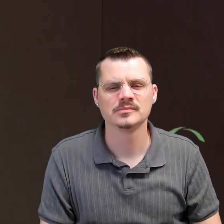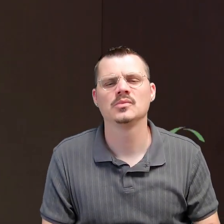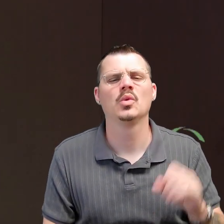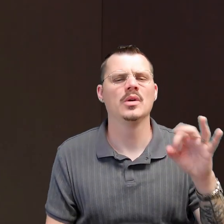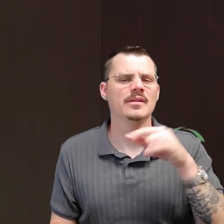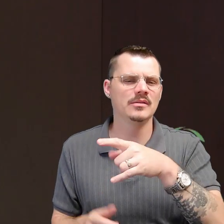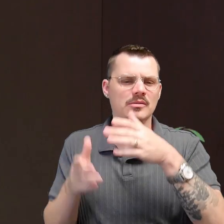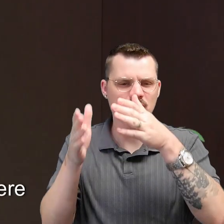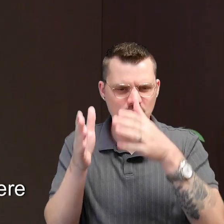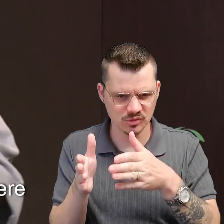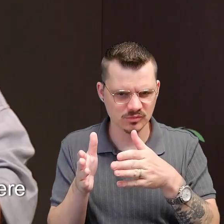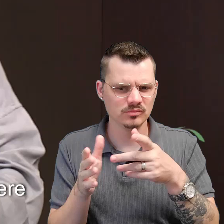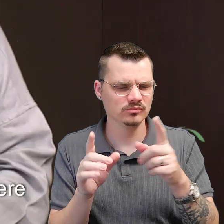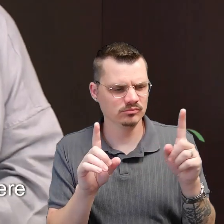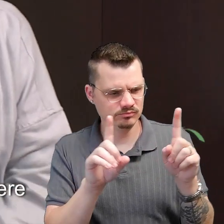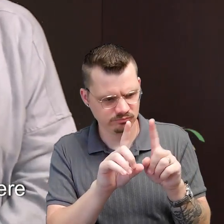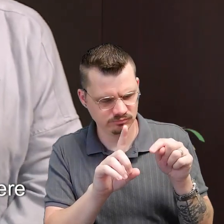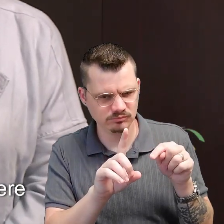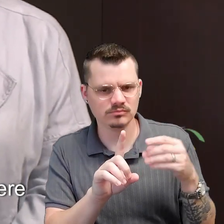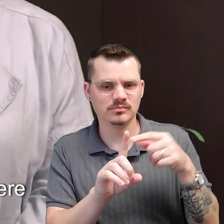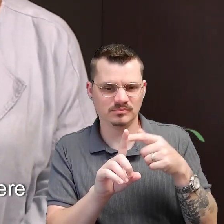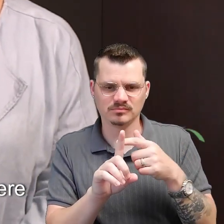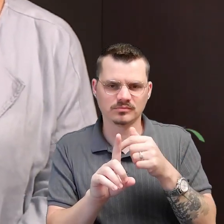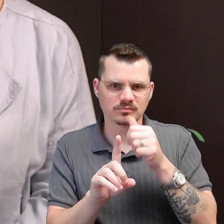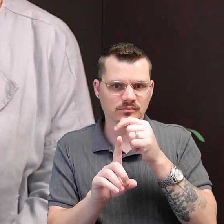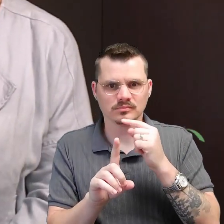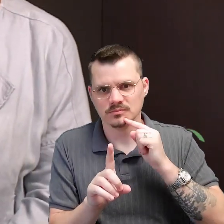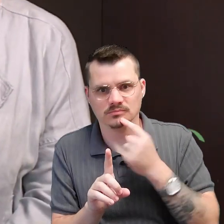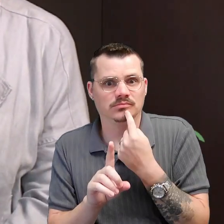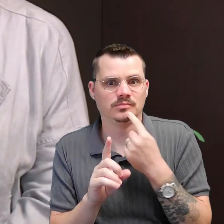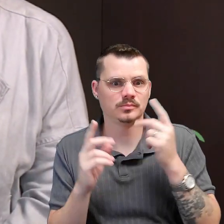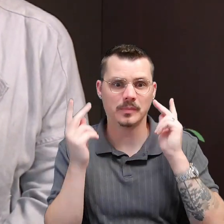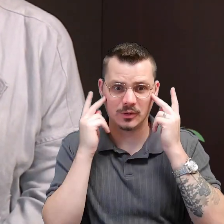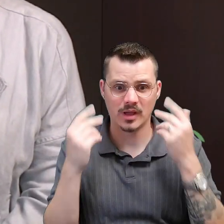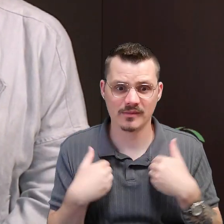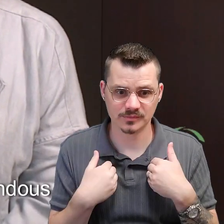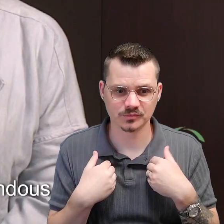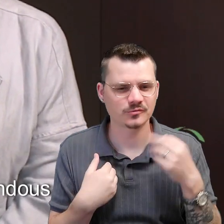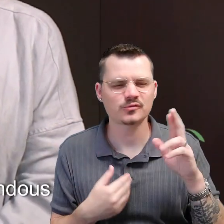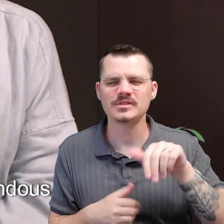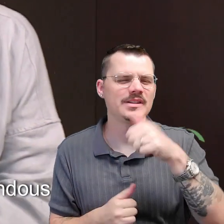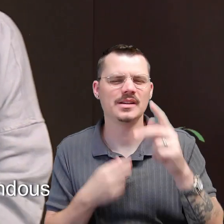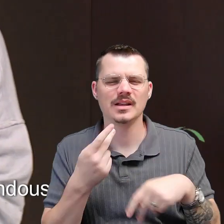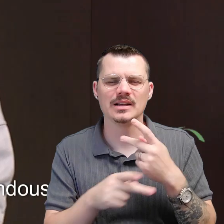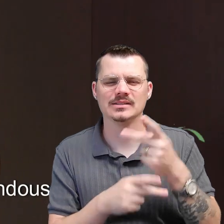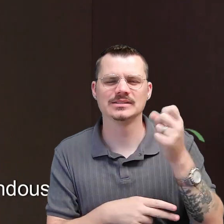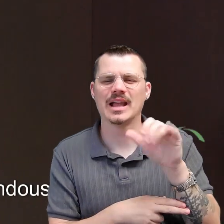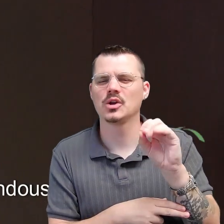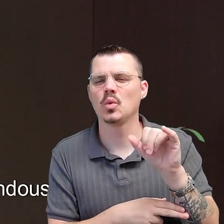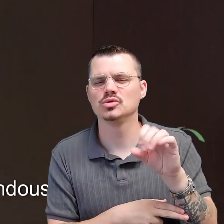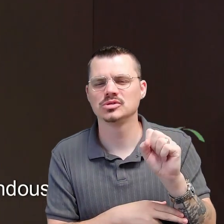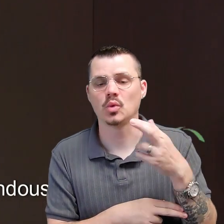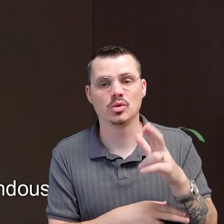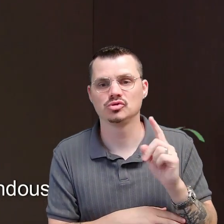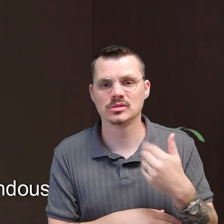So if a person's in your presence and they have severe paranoia or other psychosis or